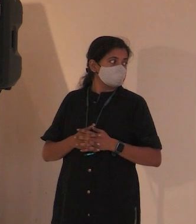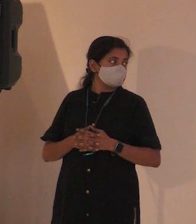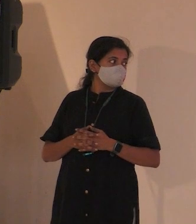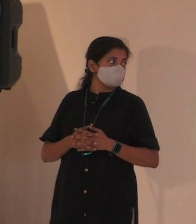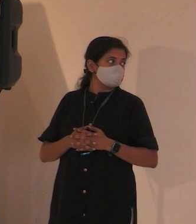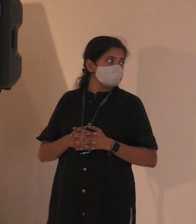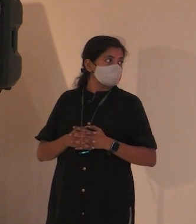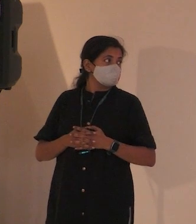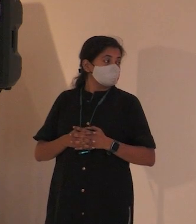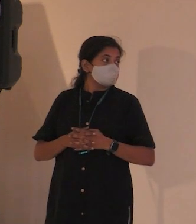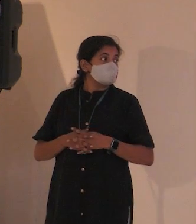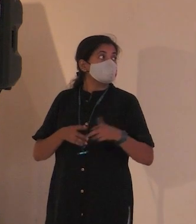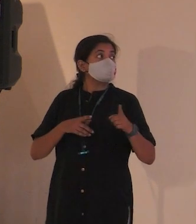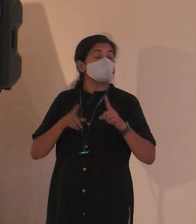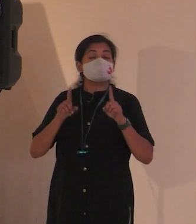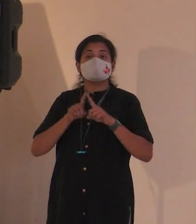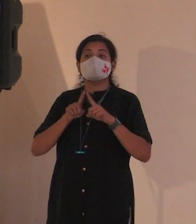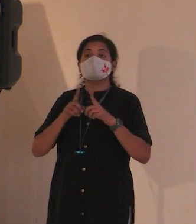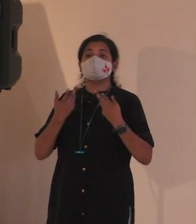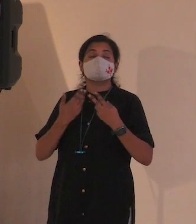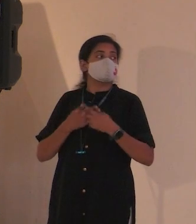and tells us about